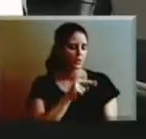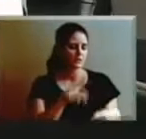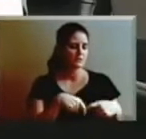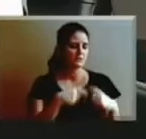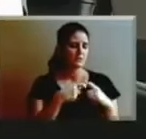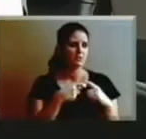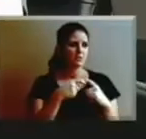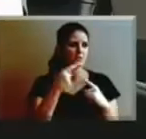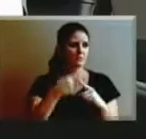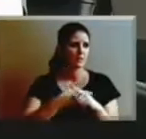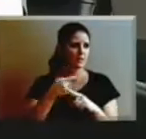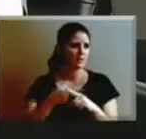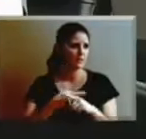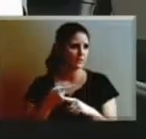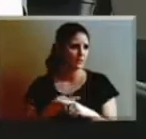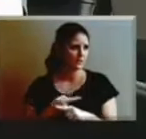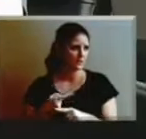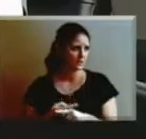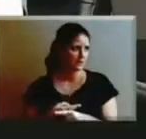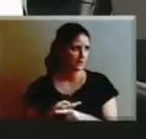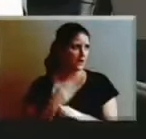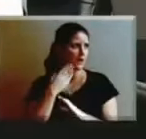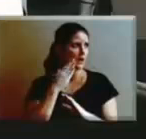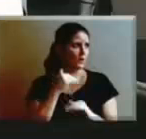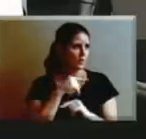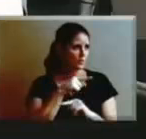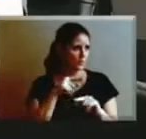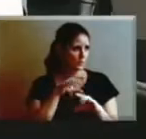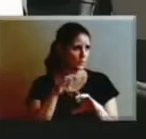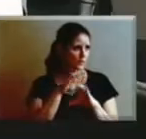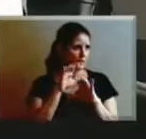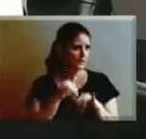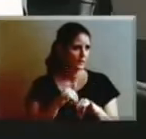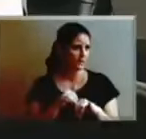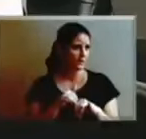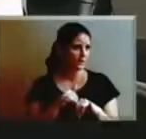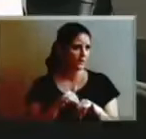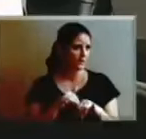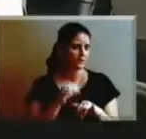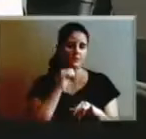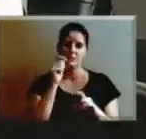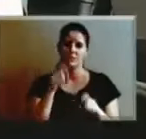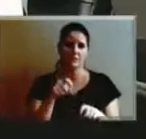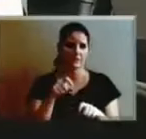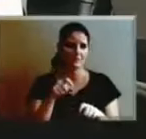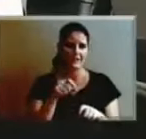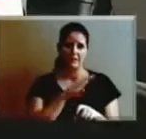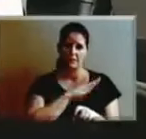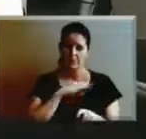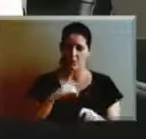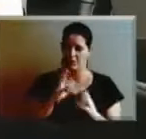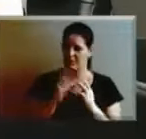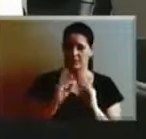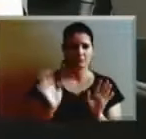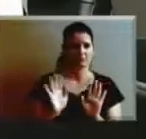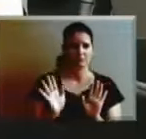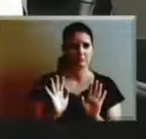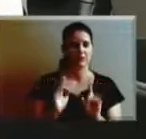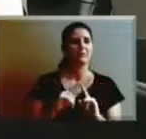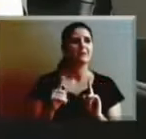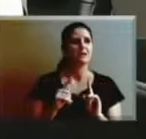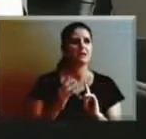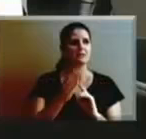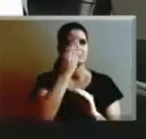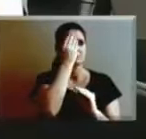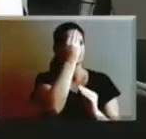on a monthly basis. And I hope that we are able to do that. If we can just, and it doesn't have to be at a board meeting, it just kind of send